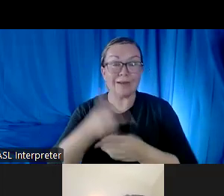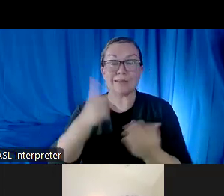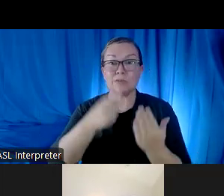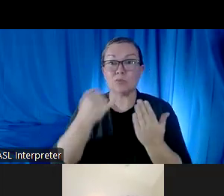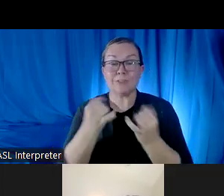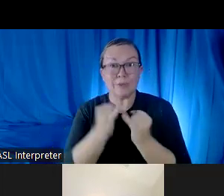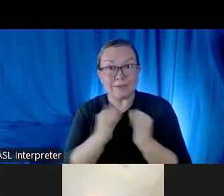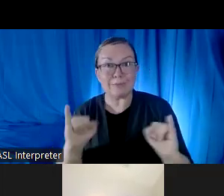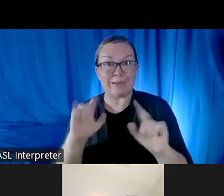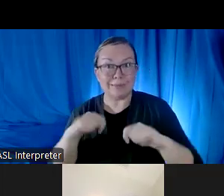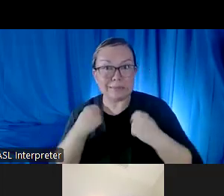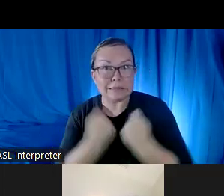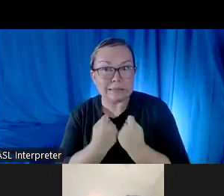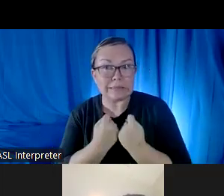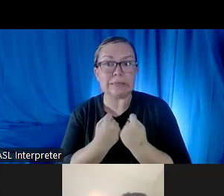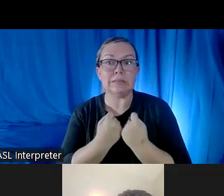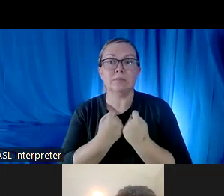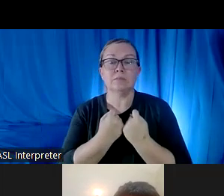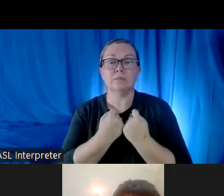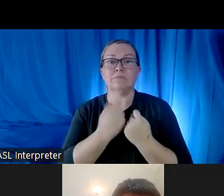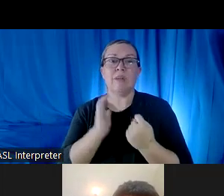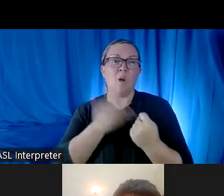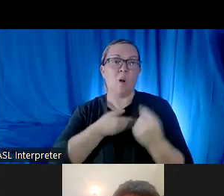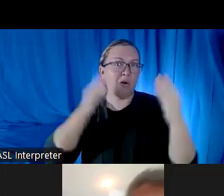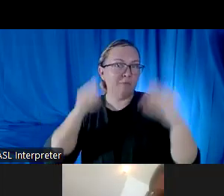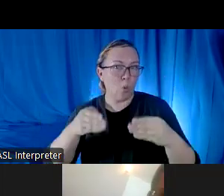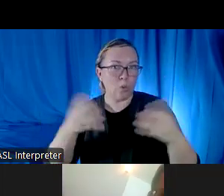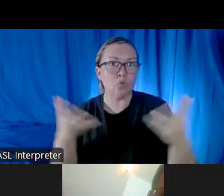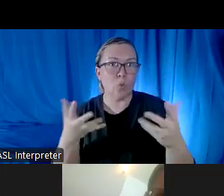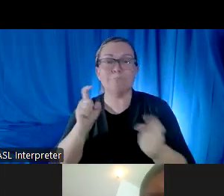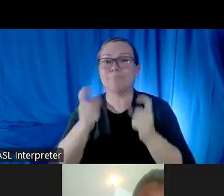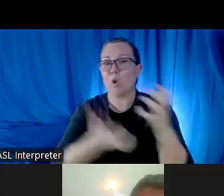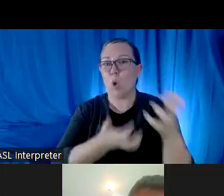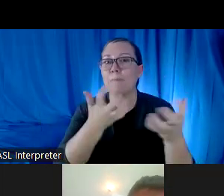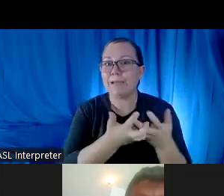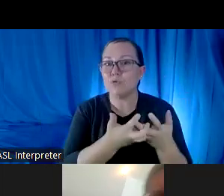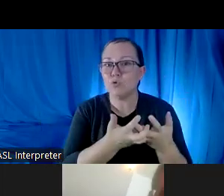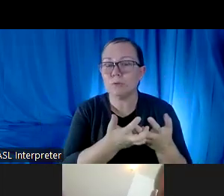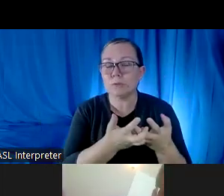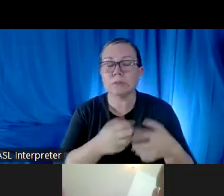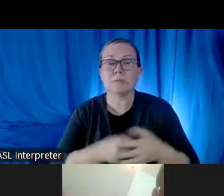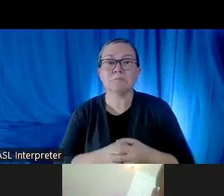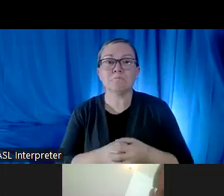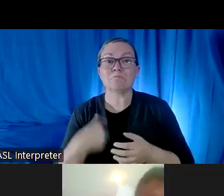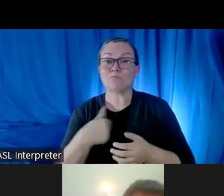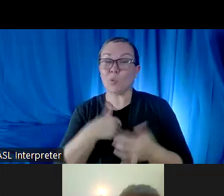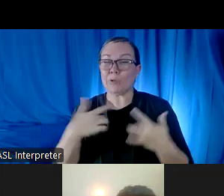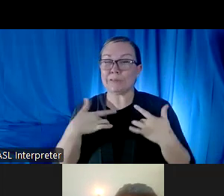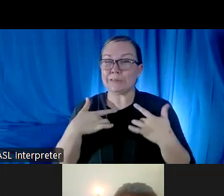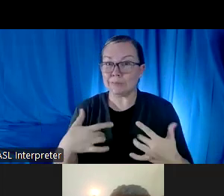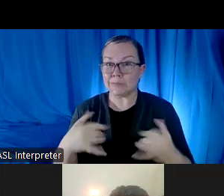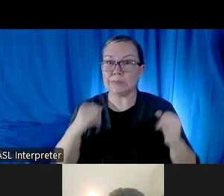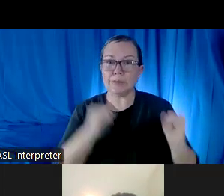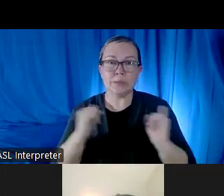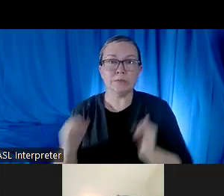Independence team, and our focus is accommodations. And we typically do